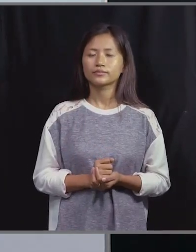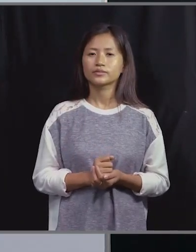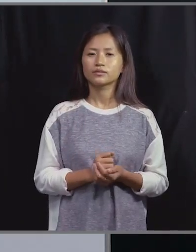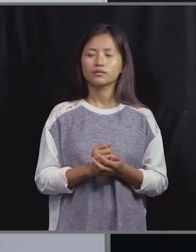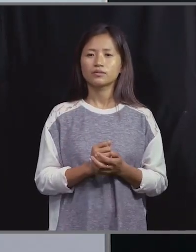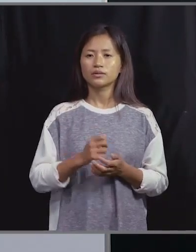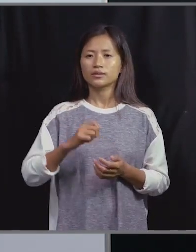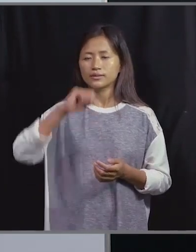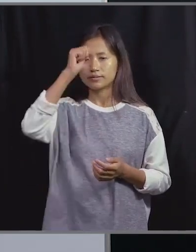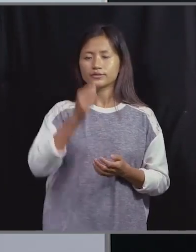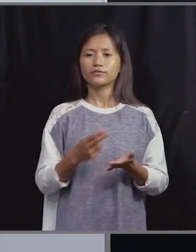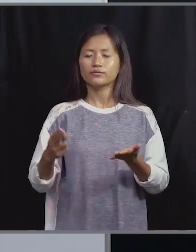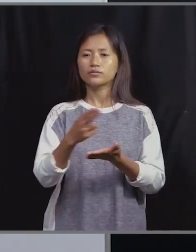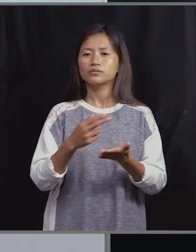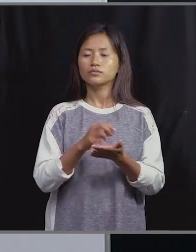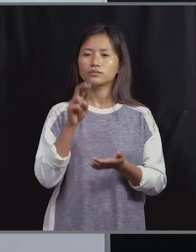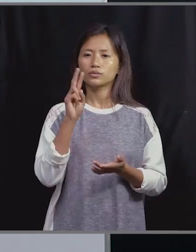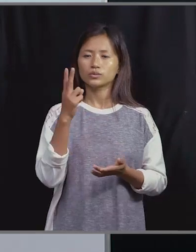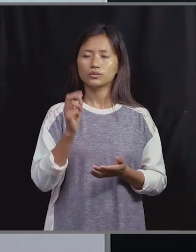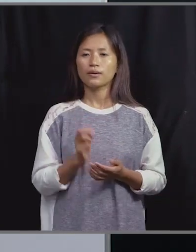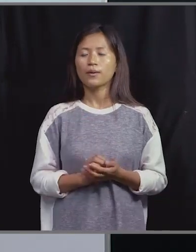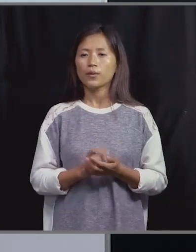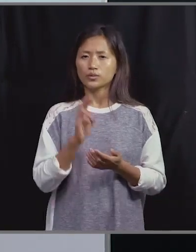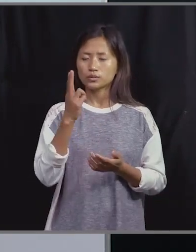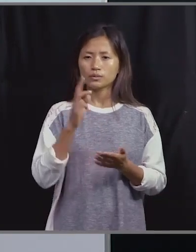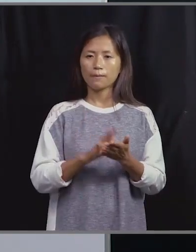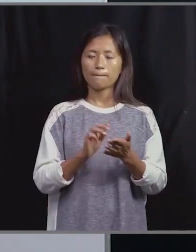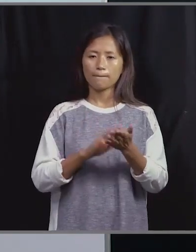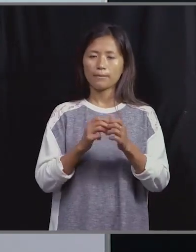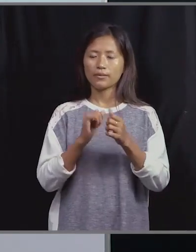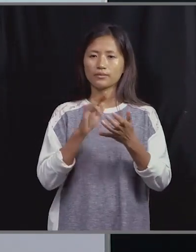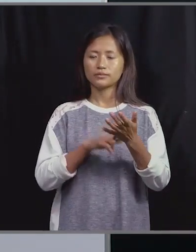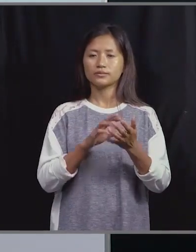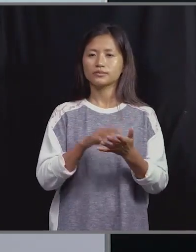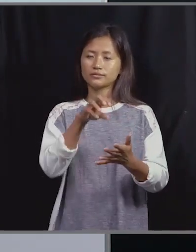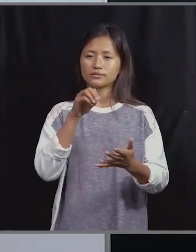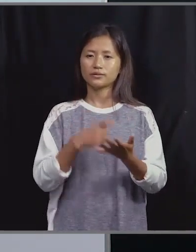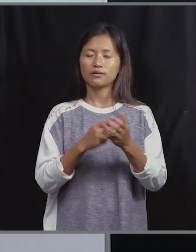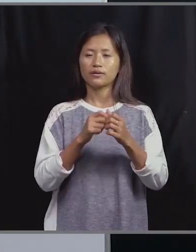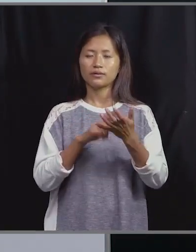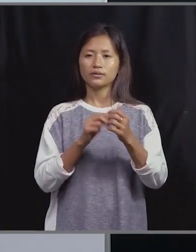of the Indian farmers are the two main reasons which led to the Deccan Riot. So